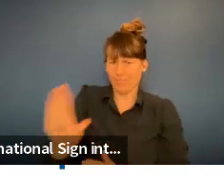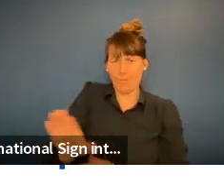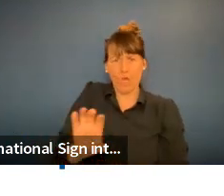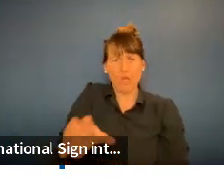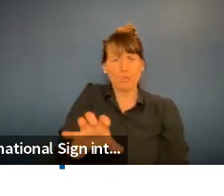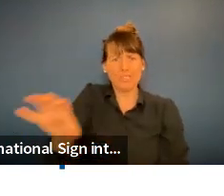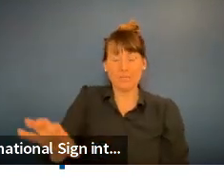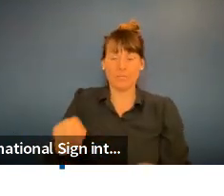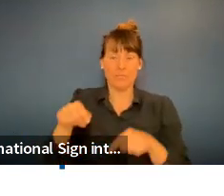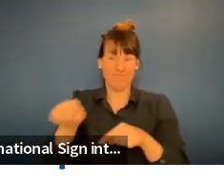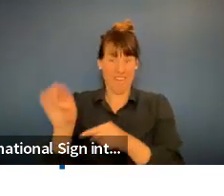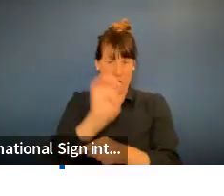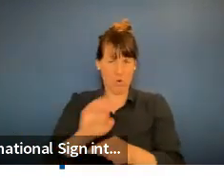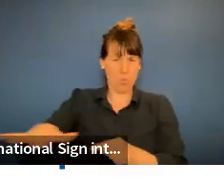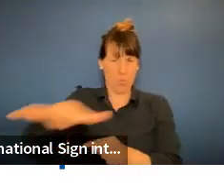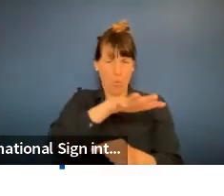2021.